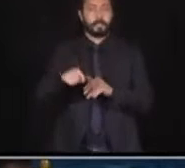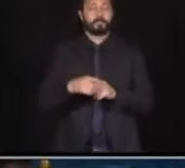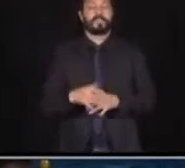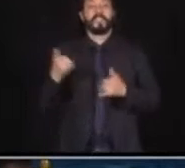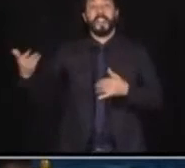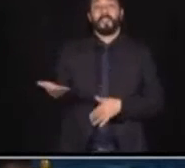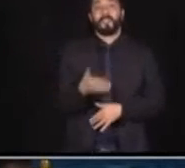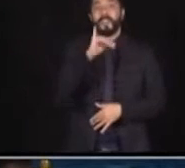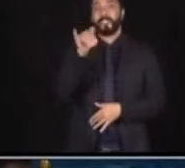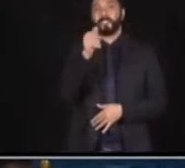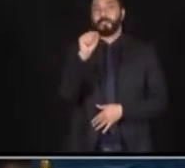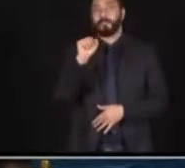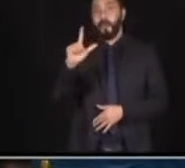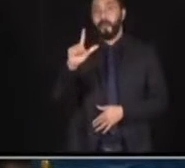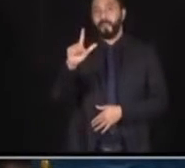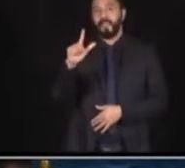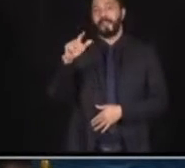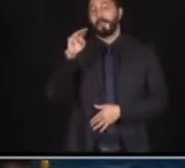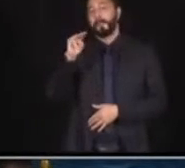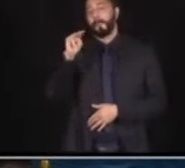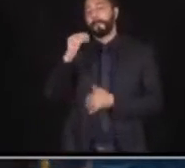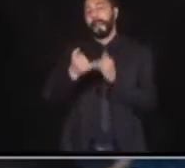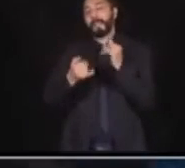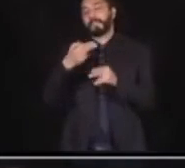podium. Jamal.